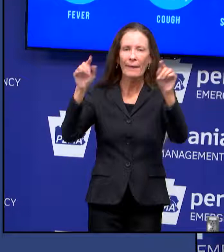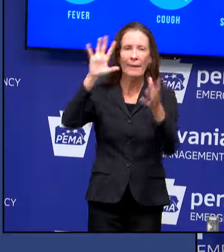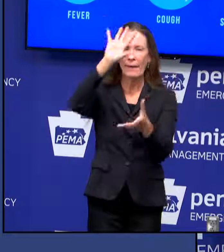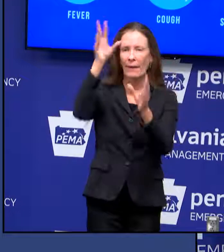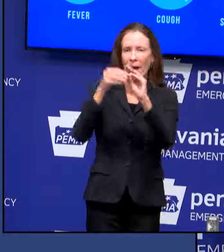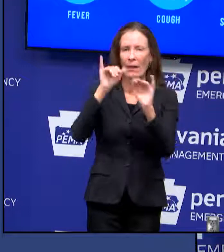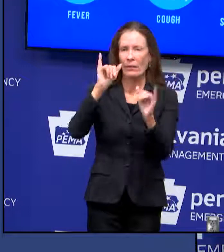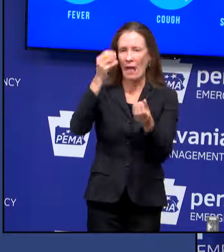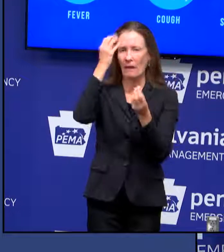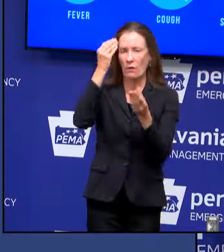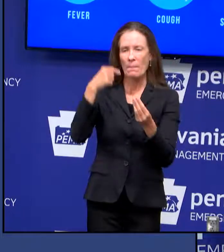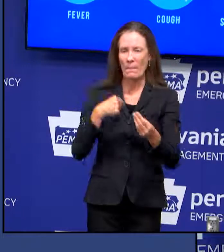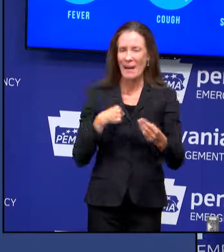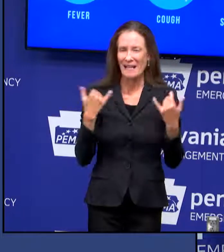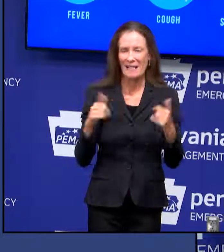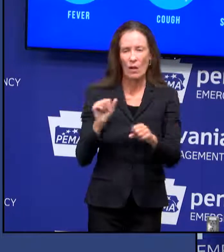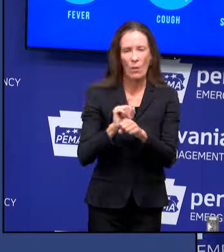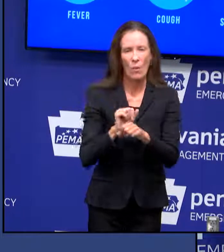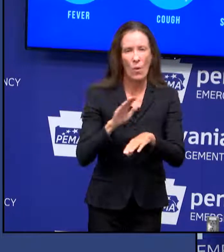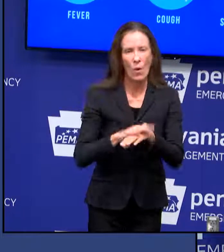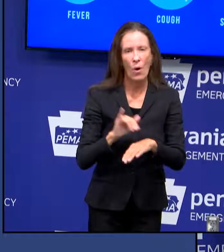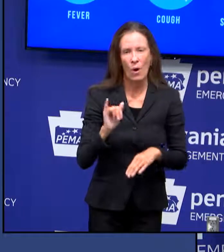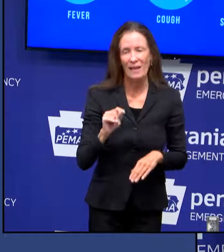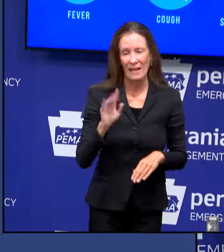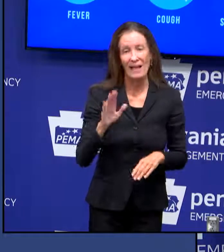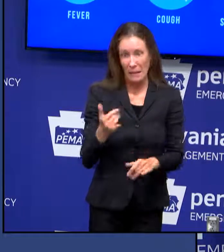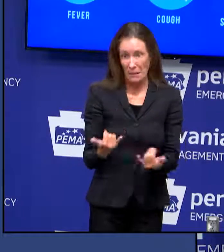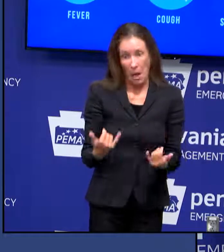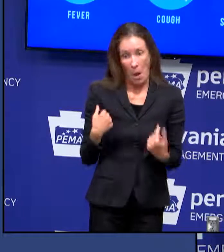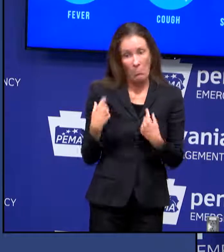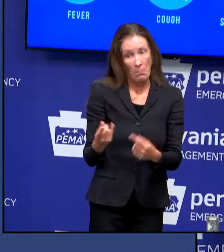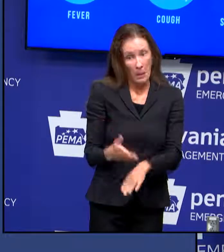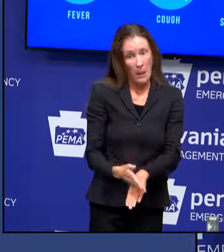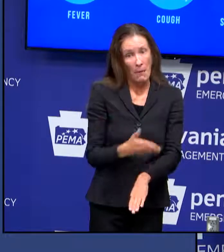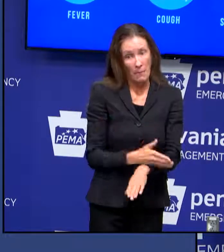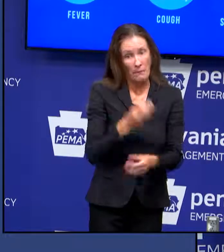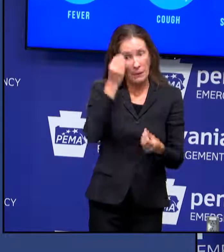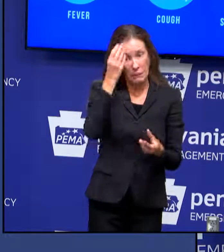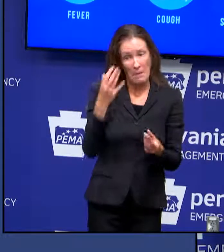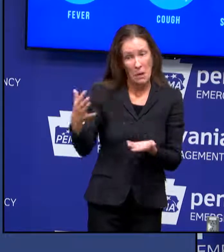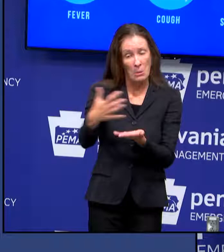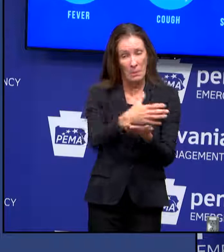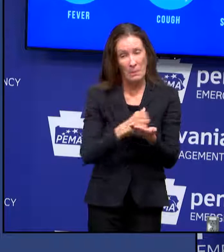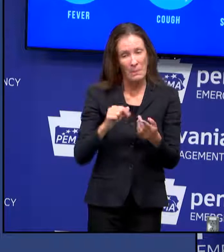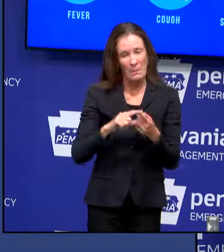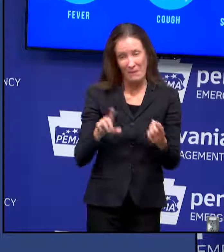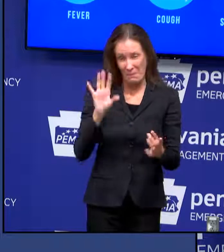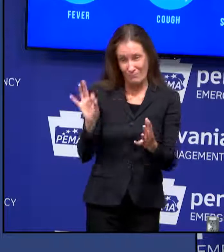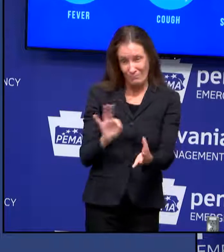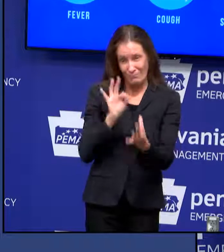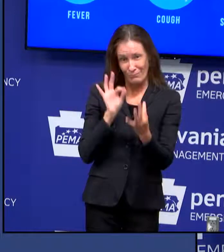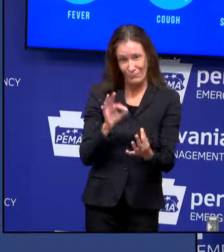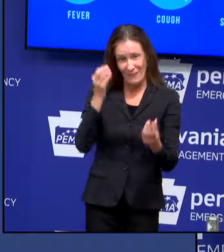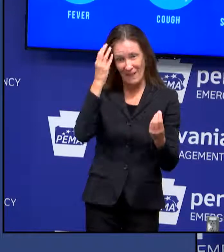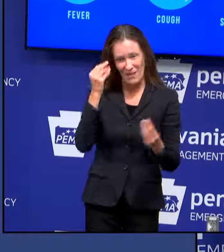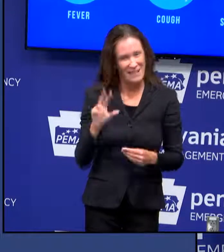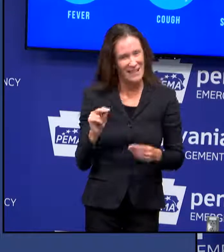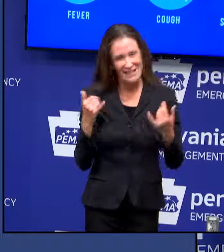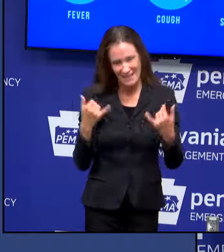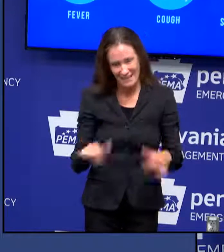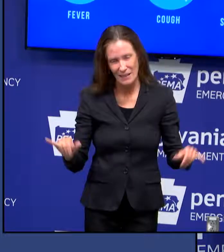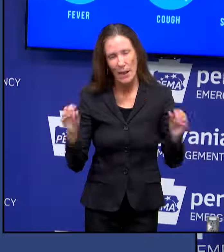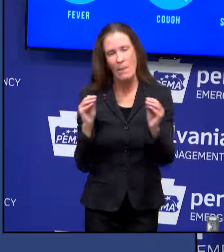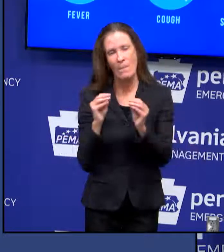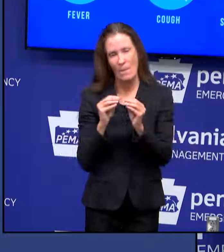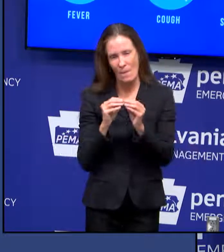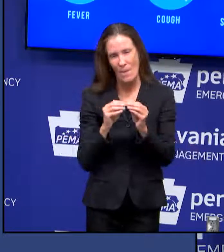good enough. And we have to continue to work with everyone in that process, the person that's ordering the tests, the people that are doing the tests, to